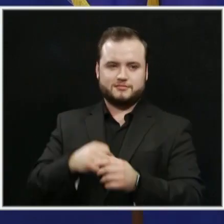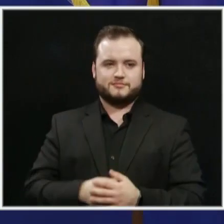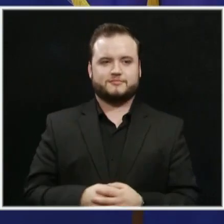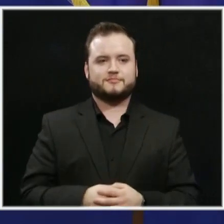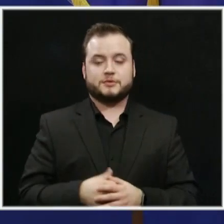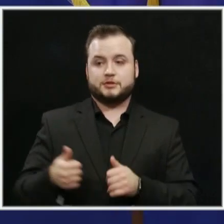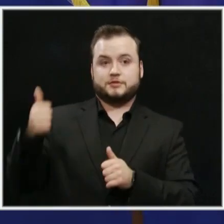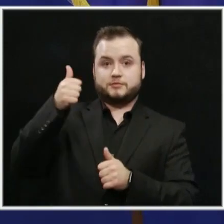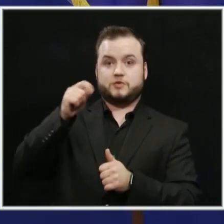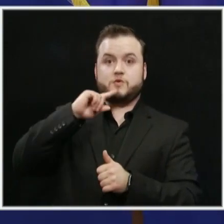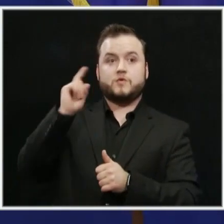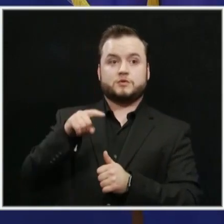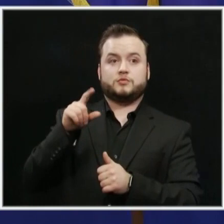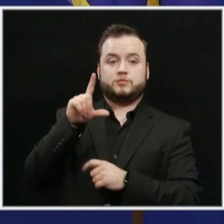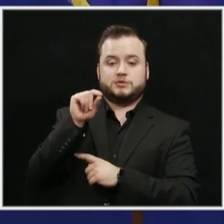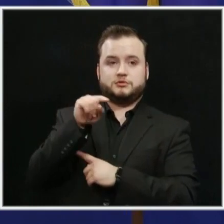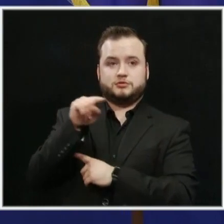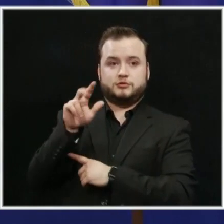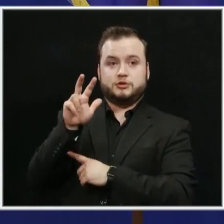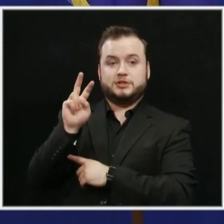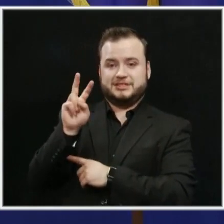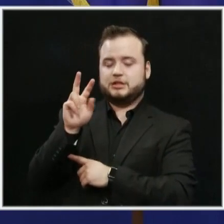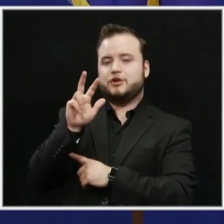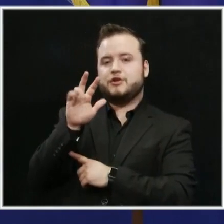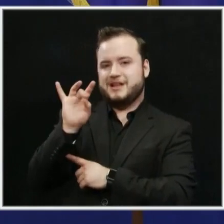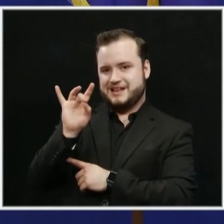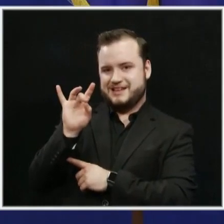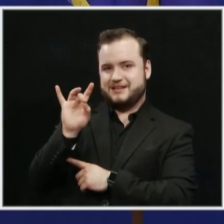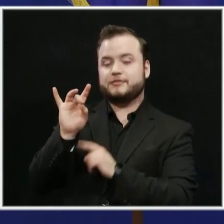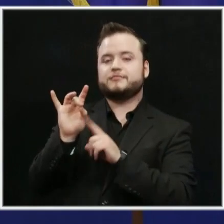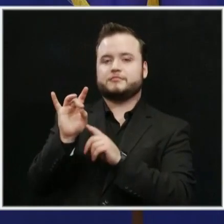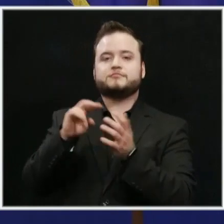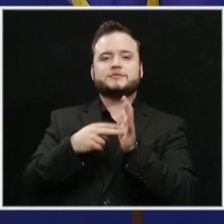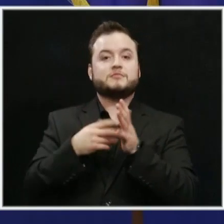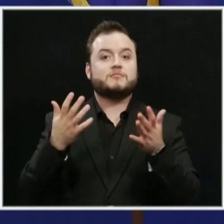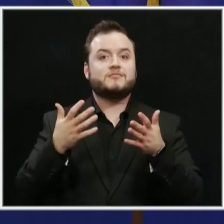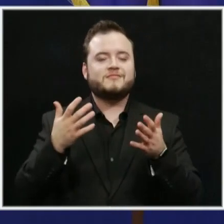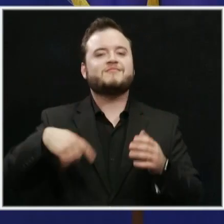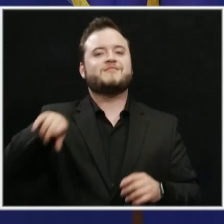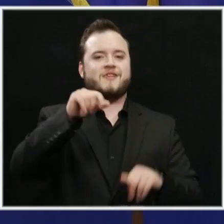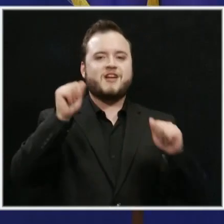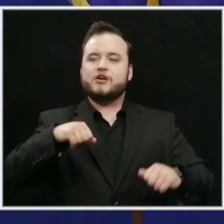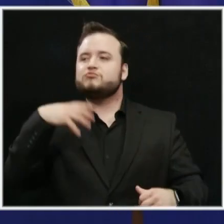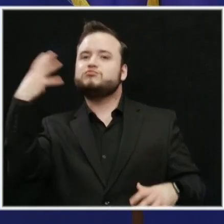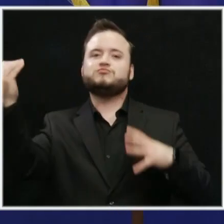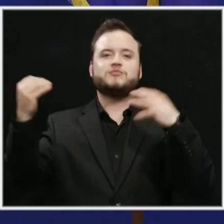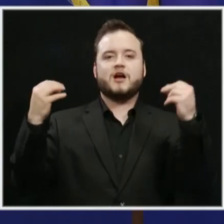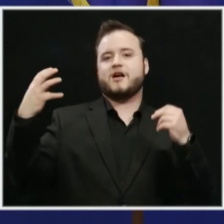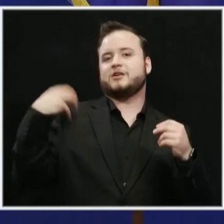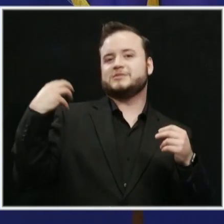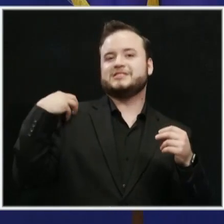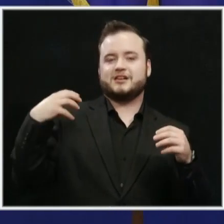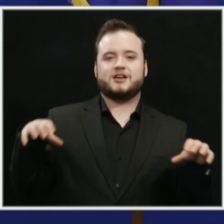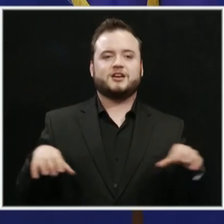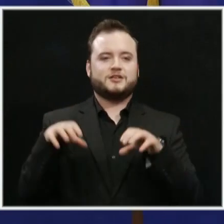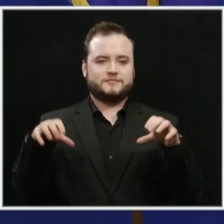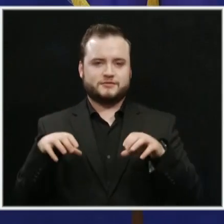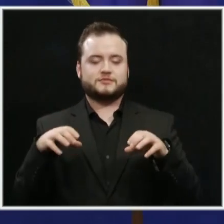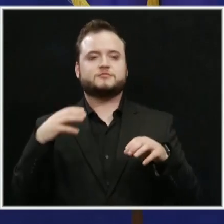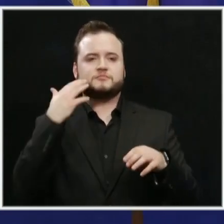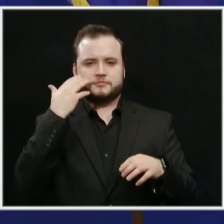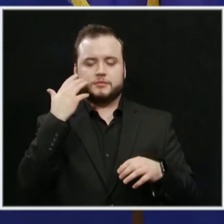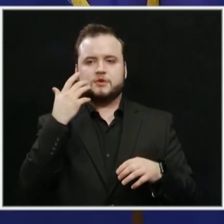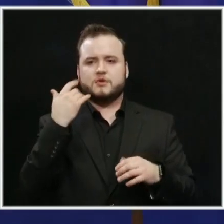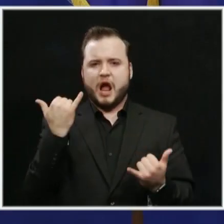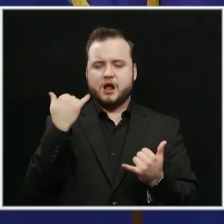expands available and allowable outdoor activities. We know that we can do these things. There's lessons learned over the last several weeks of what we can do.